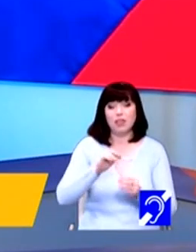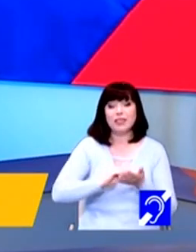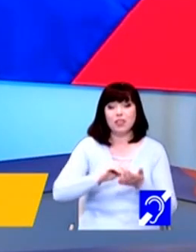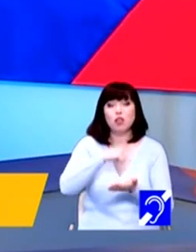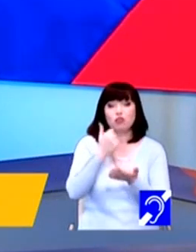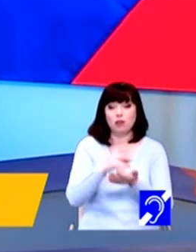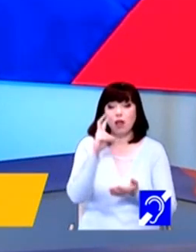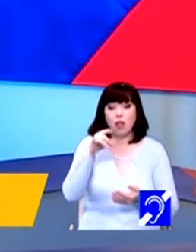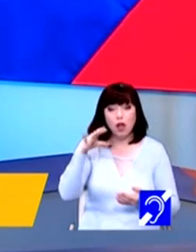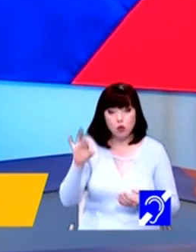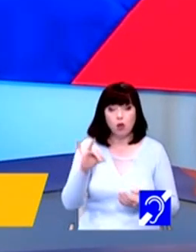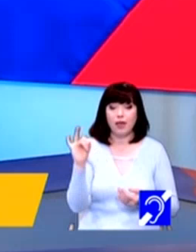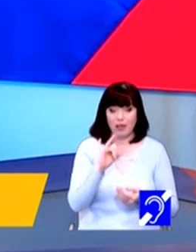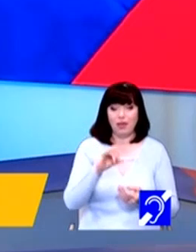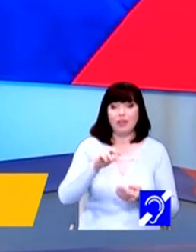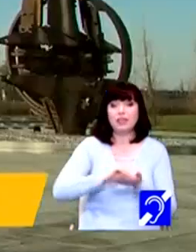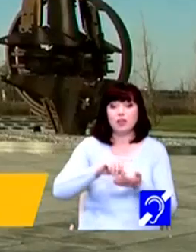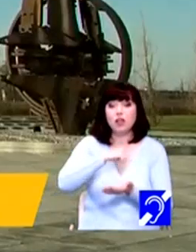secretarului de stat american Antony Blinken.